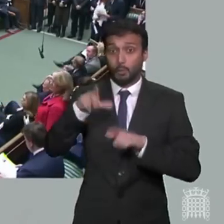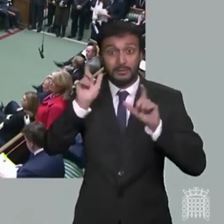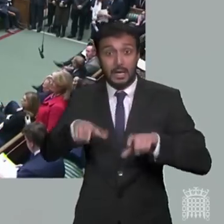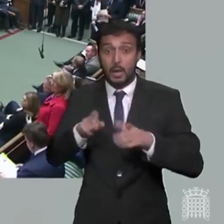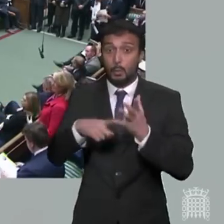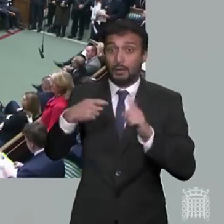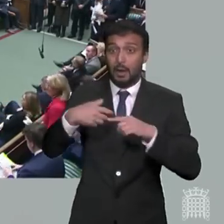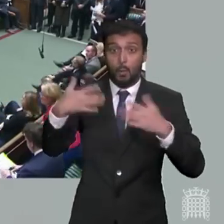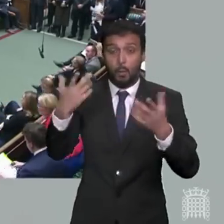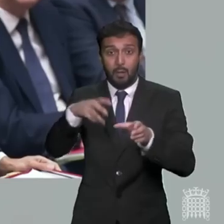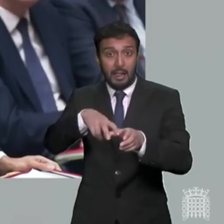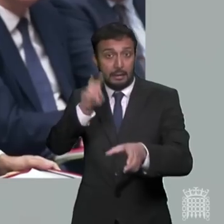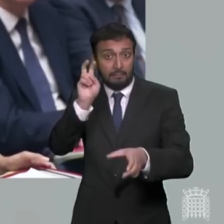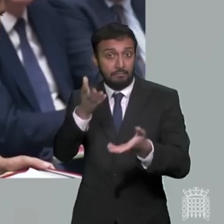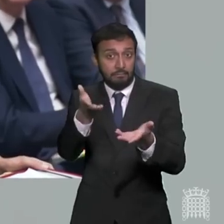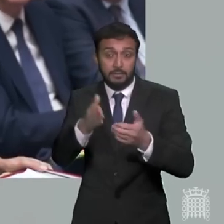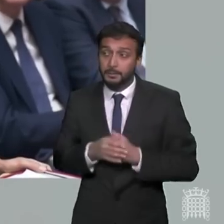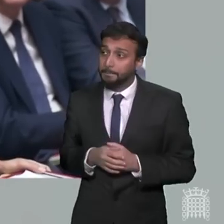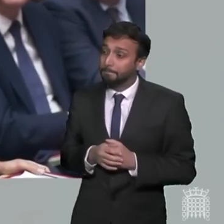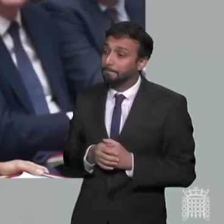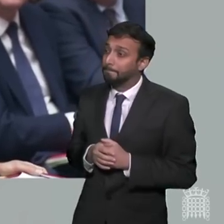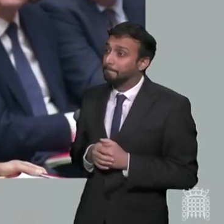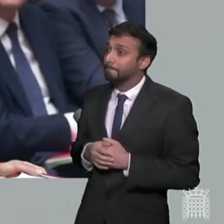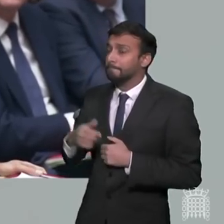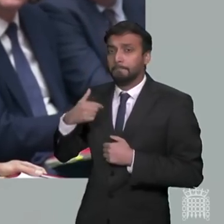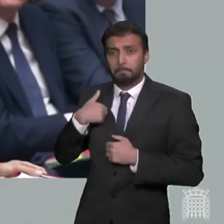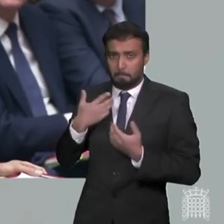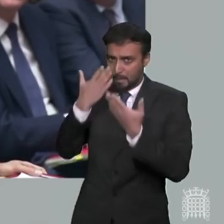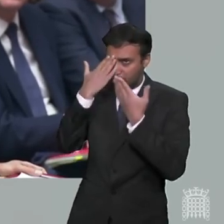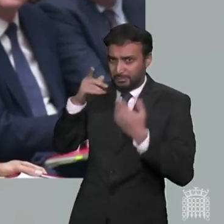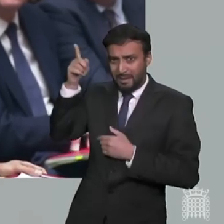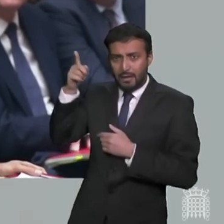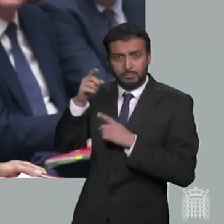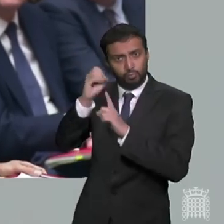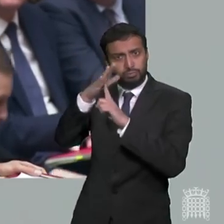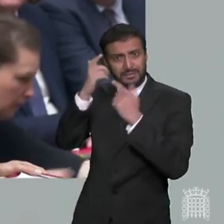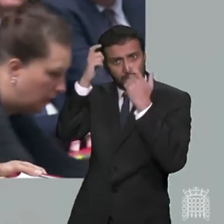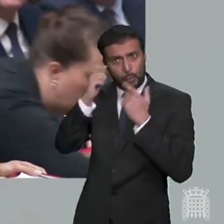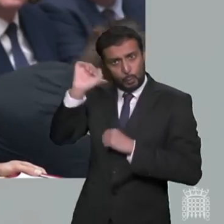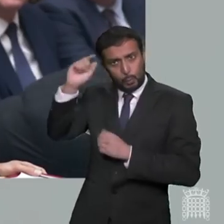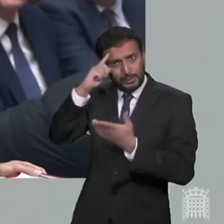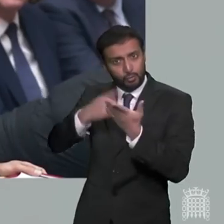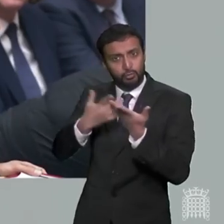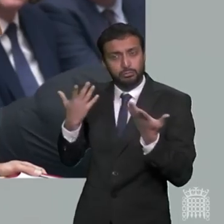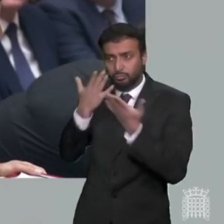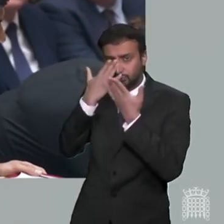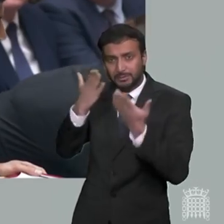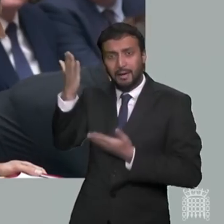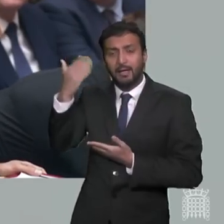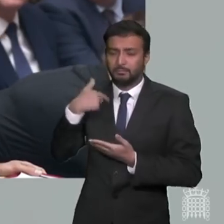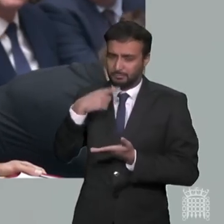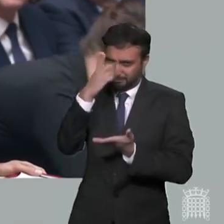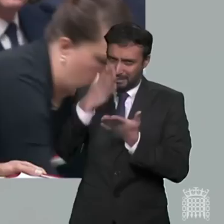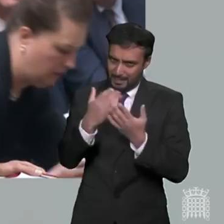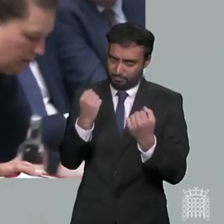Well, Mr Speaker, we fully respect the decision of the Supreme Court and believe strongly in the United Kingdom. And as I said